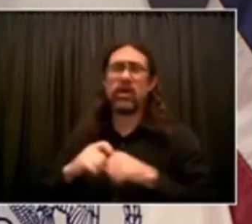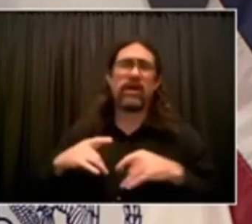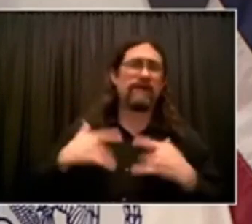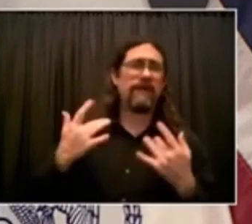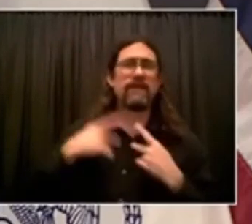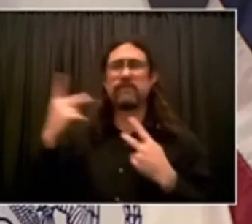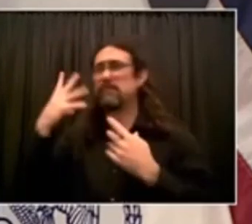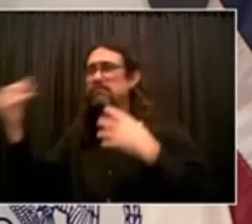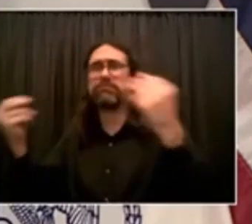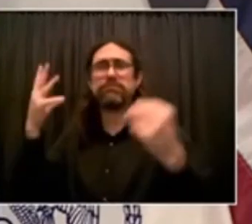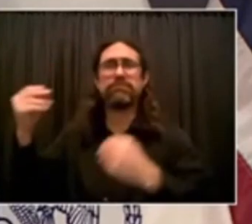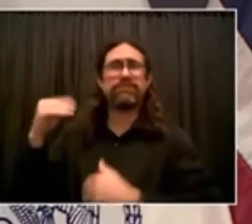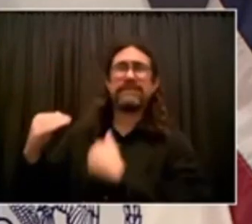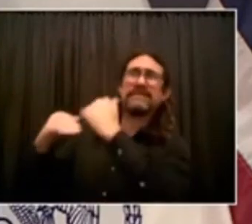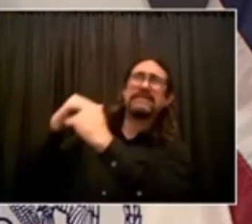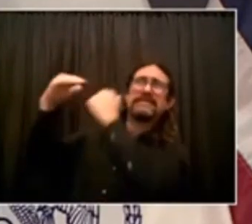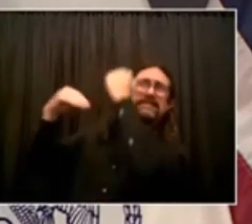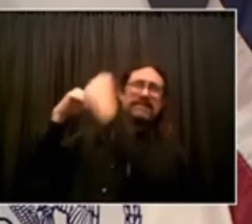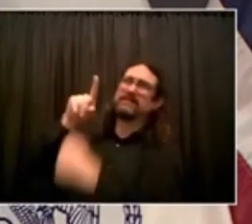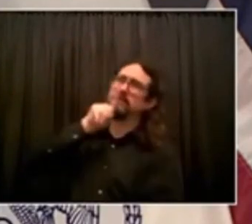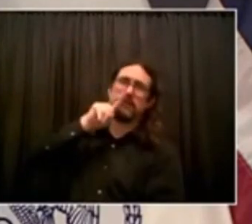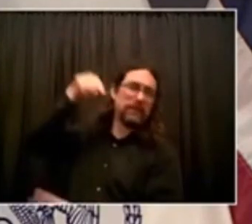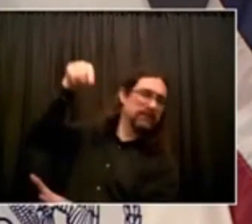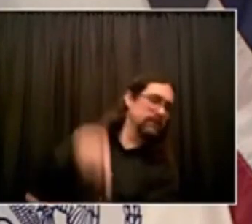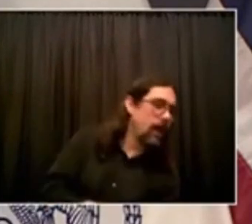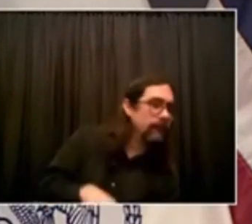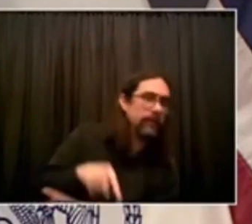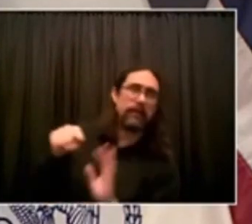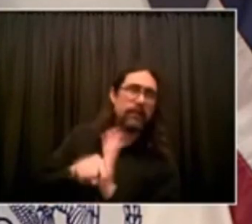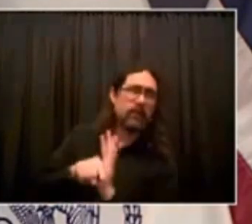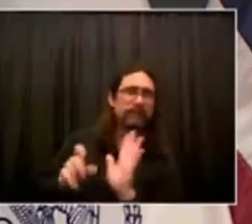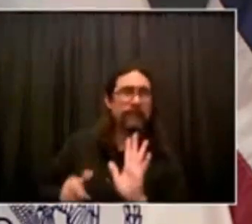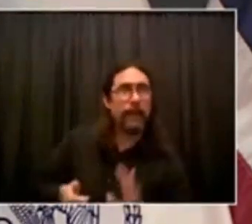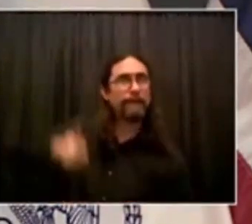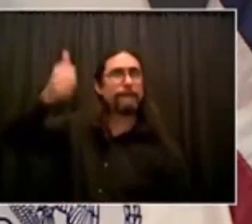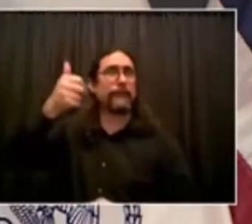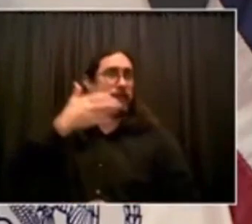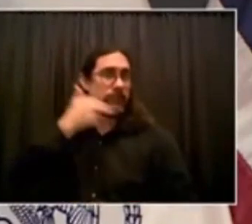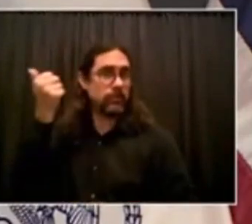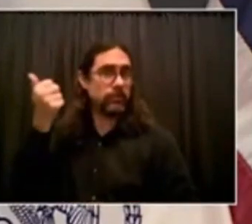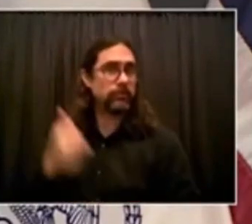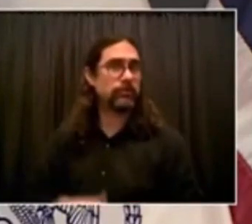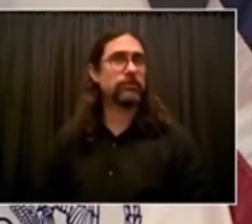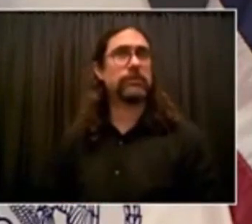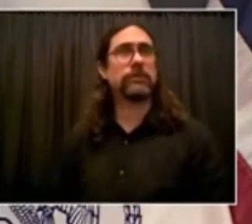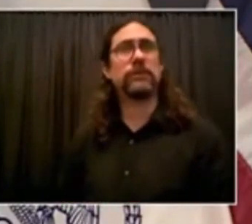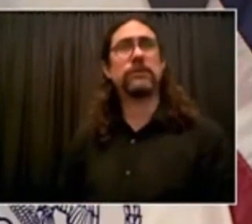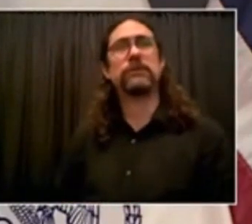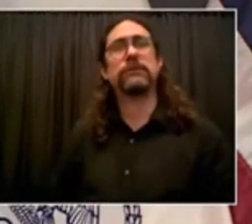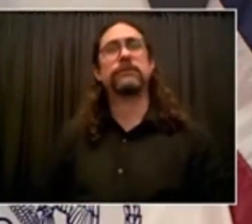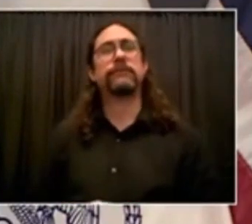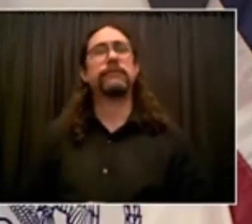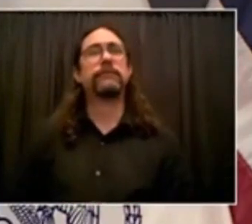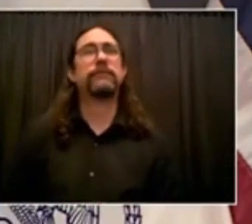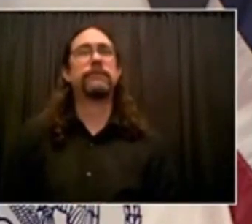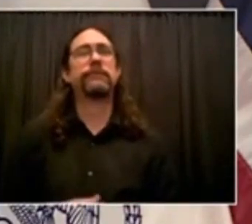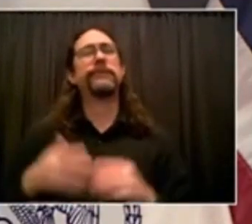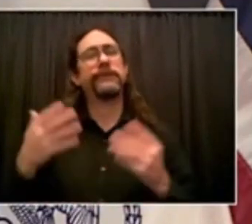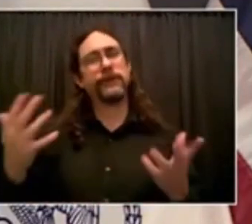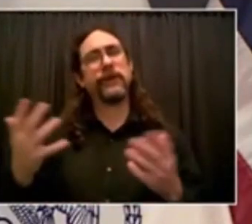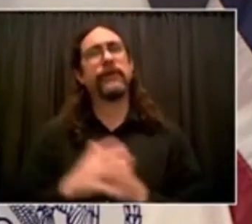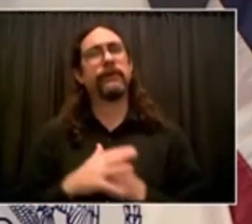announcing some additional measures to keep New Yorkers safe. And I'm going to remind everyone, job number one of any